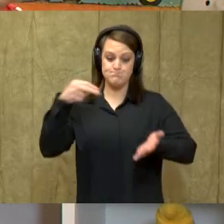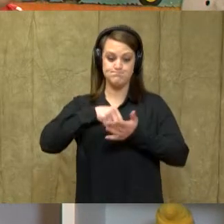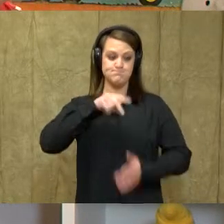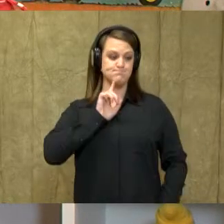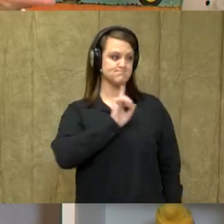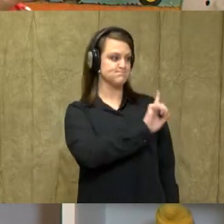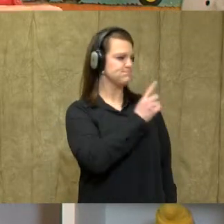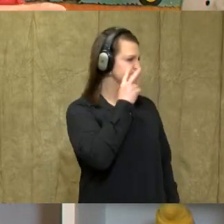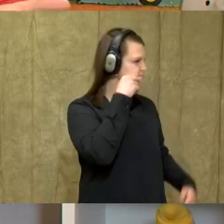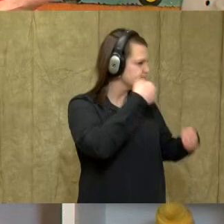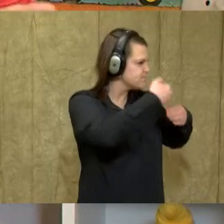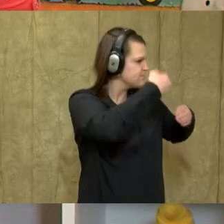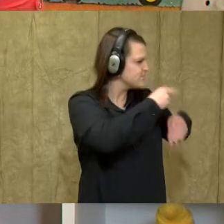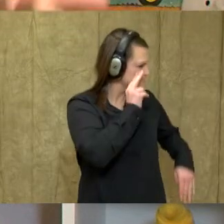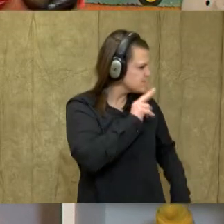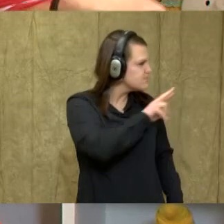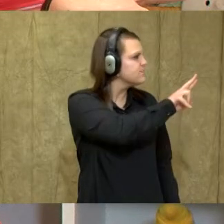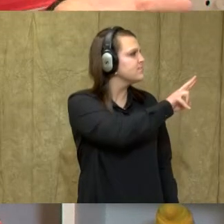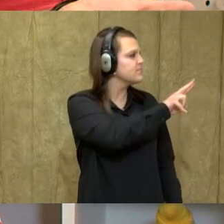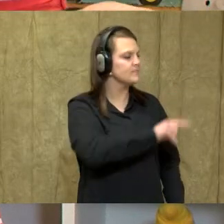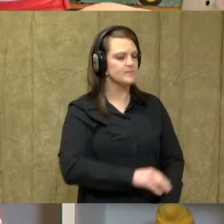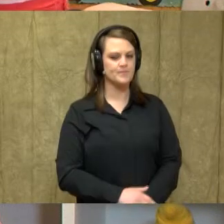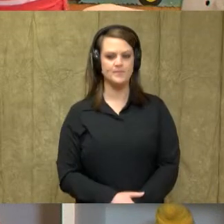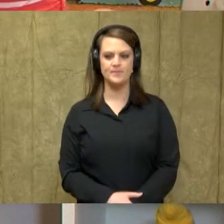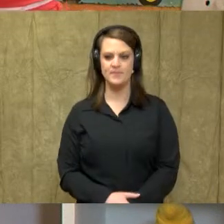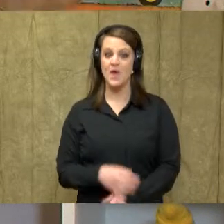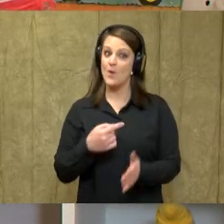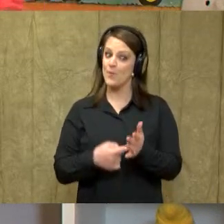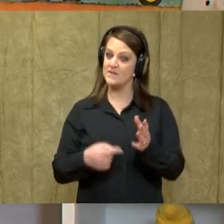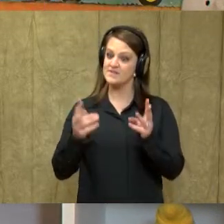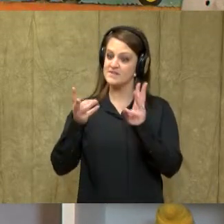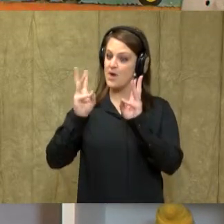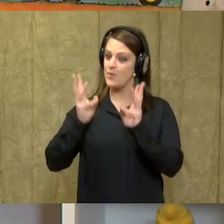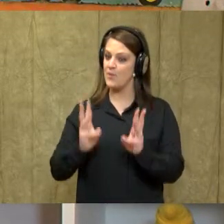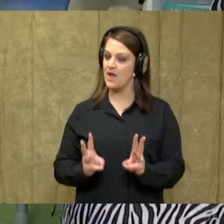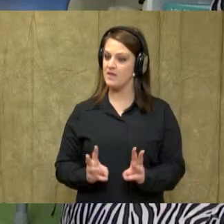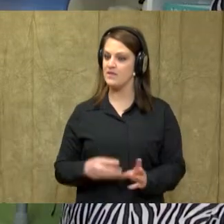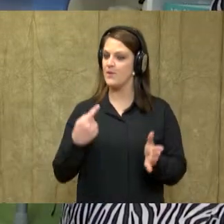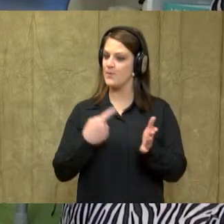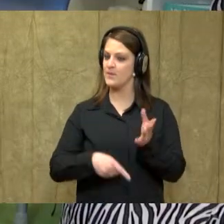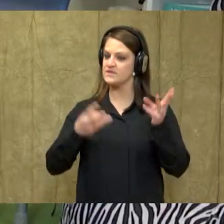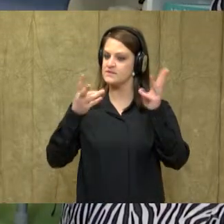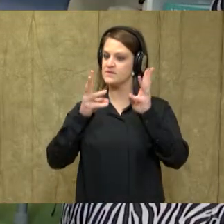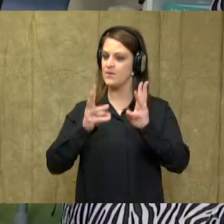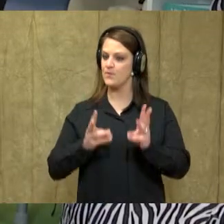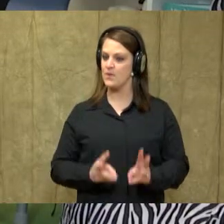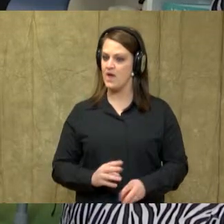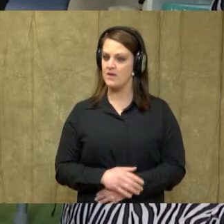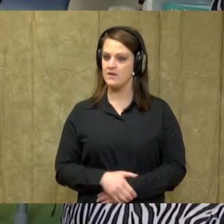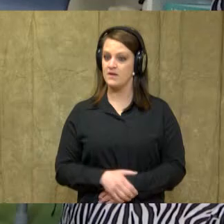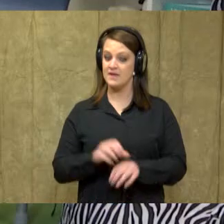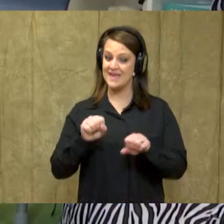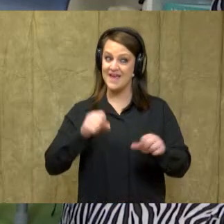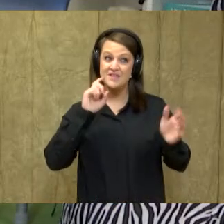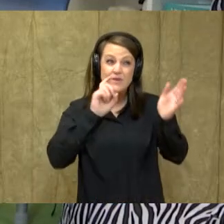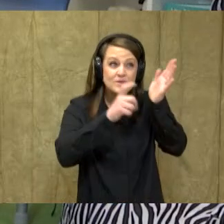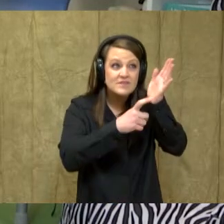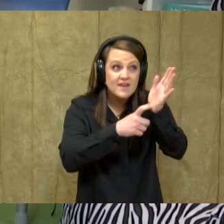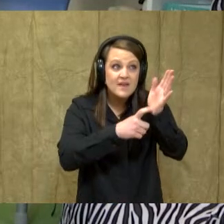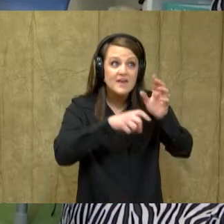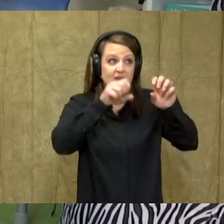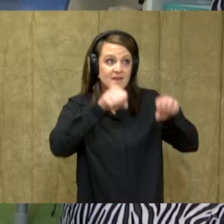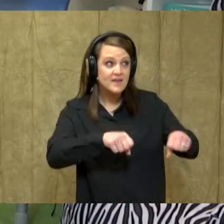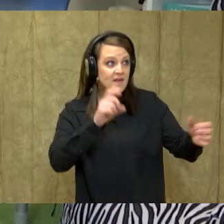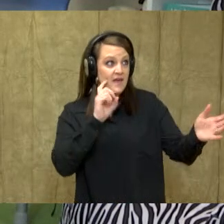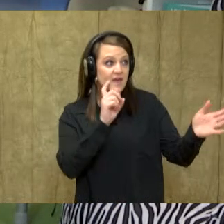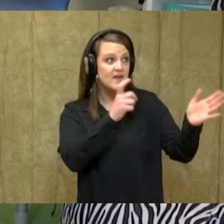what the weather looks like outside. What's the weather? What's the weather? Can you tell? Can you